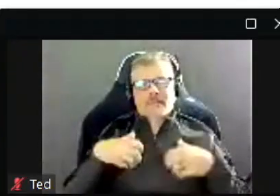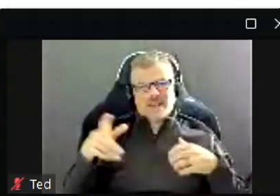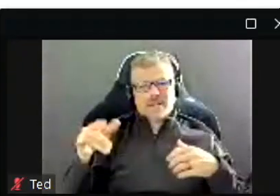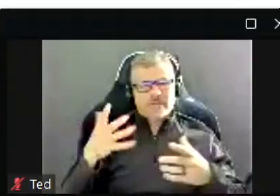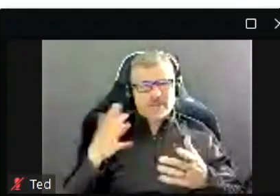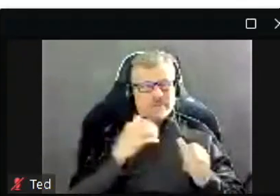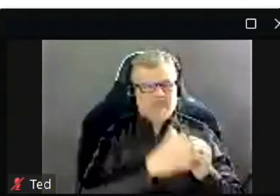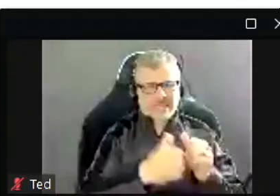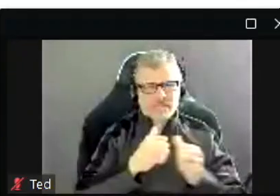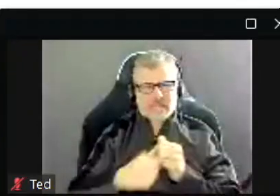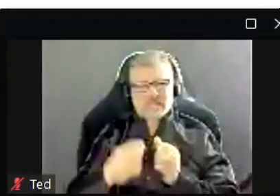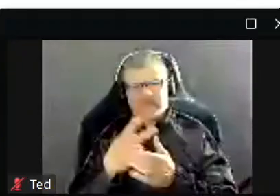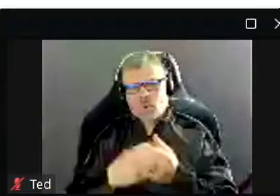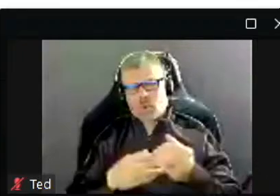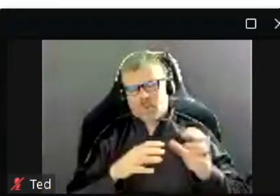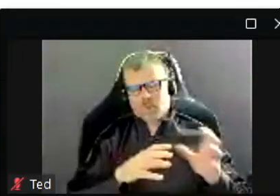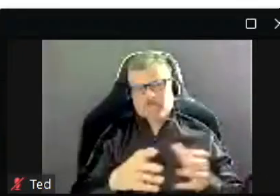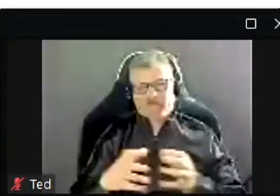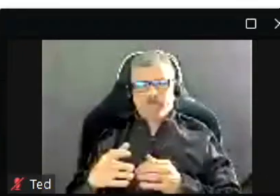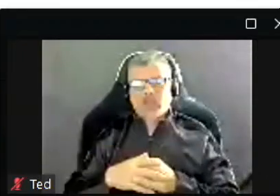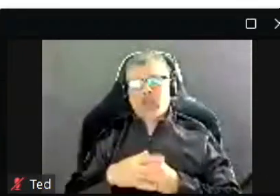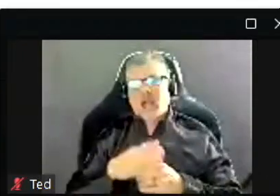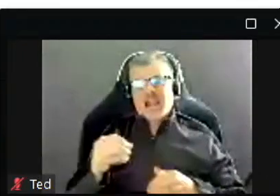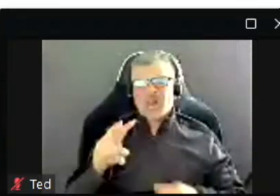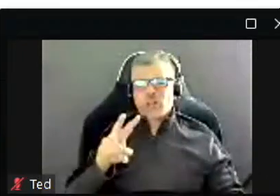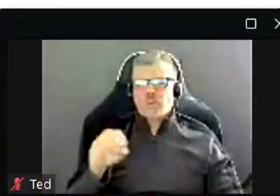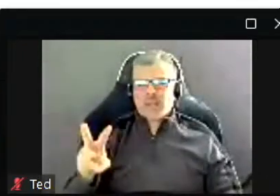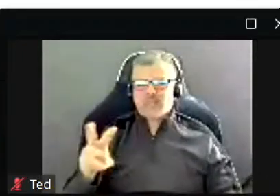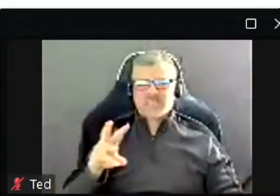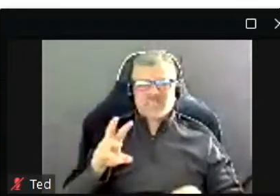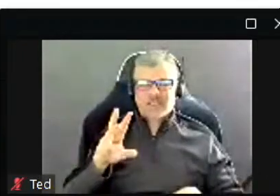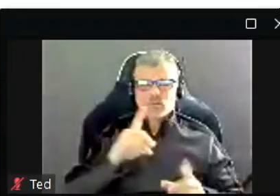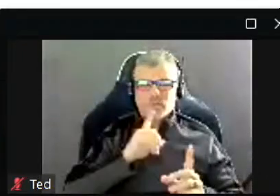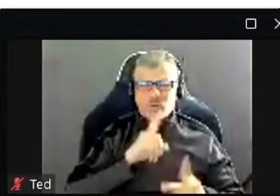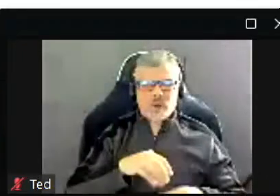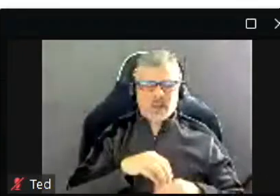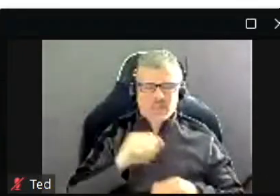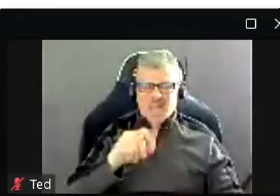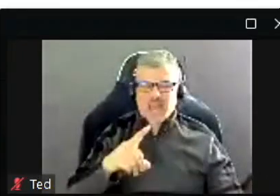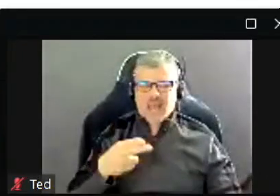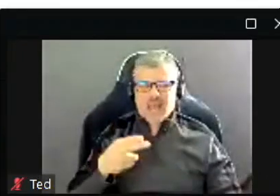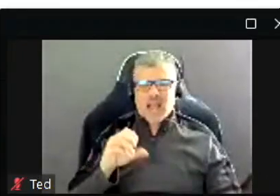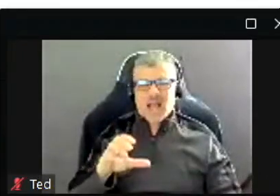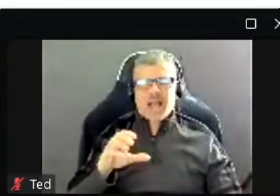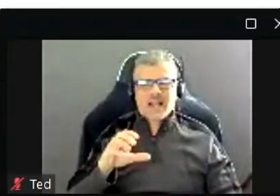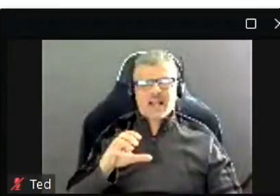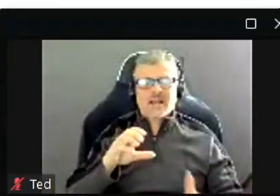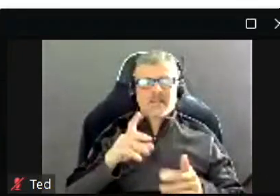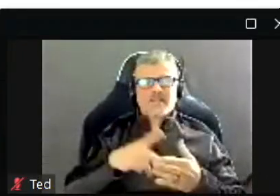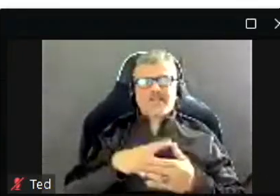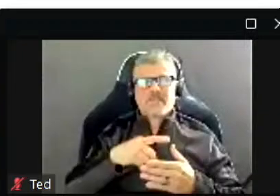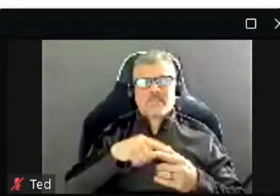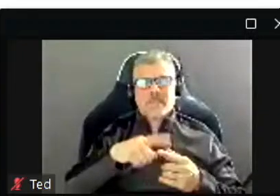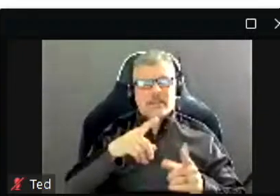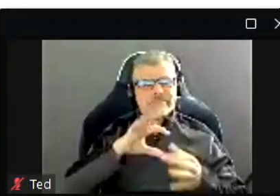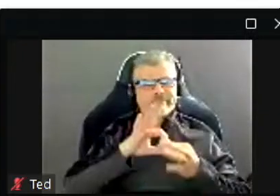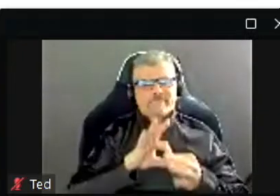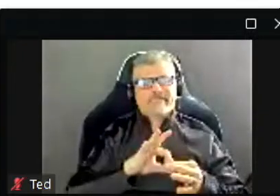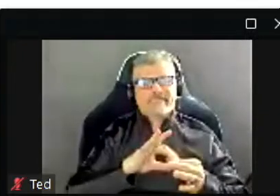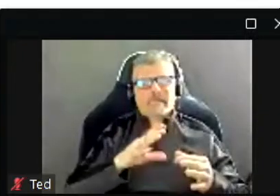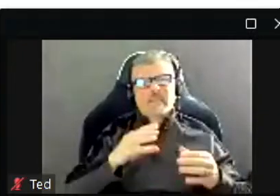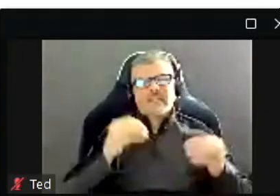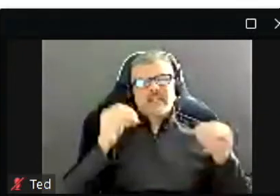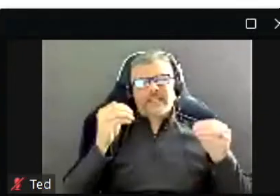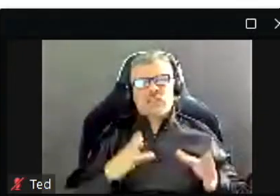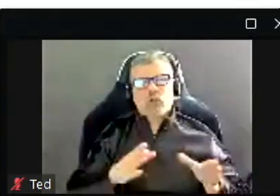flip back to the 2006 report from the ad hoc committee on teacher preparation, which